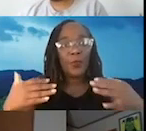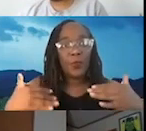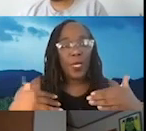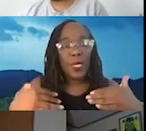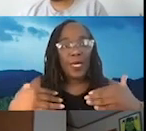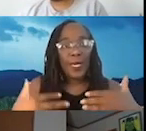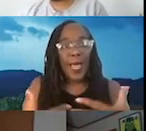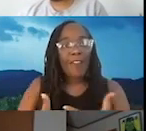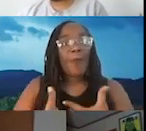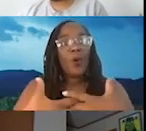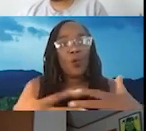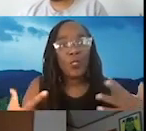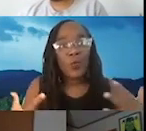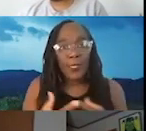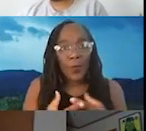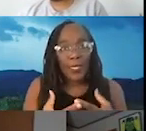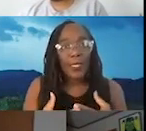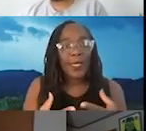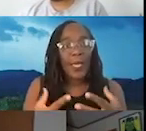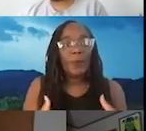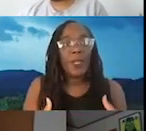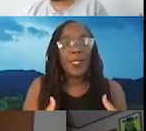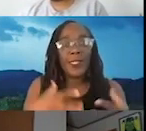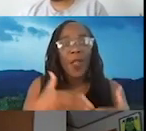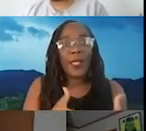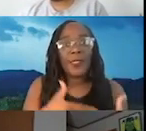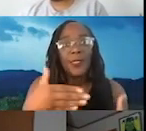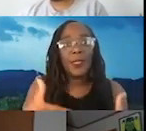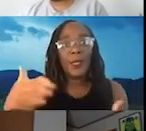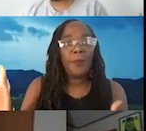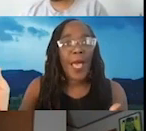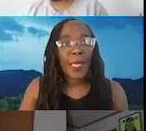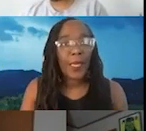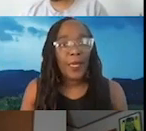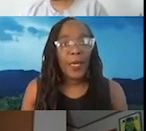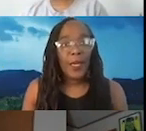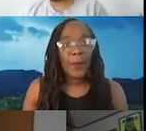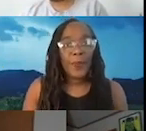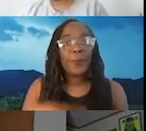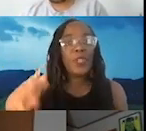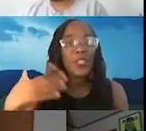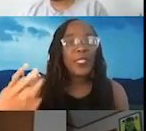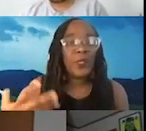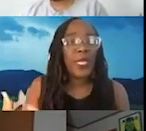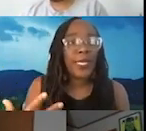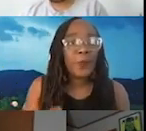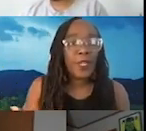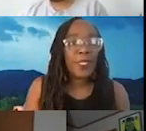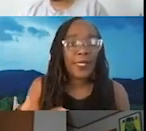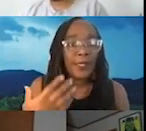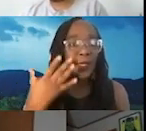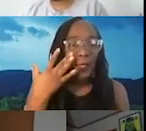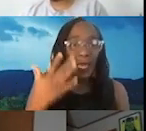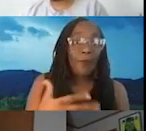to have my own 2020 experience that is not determined by this previous colonial